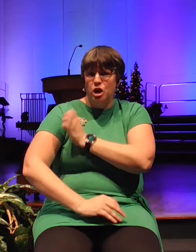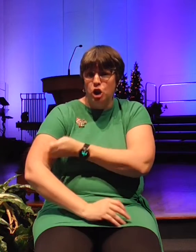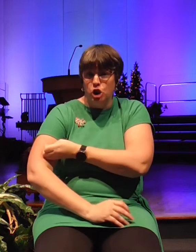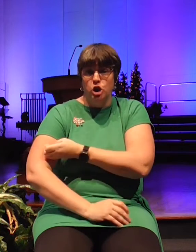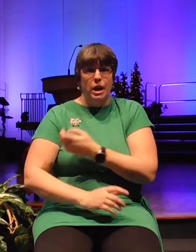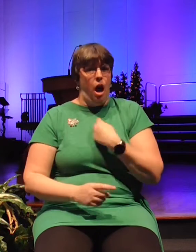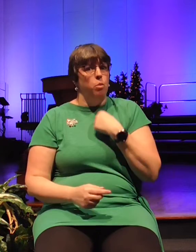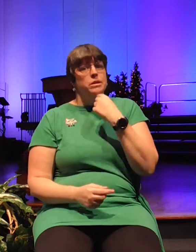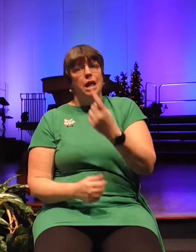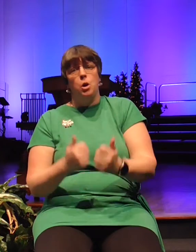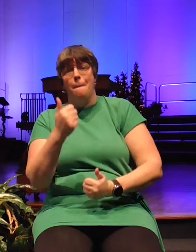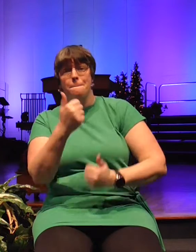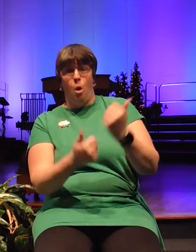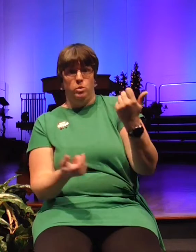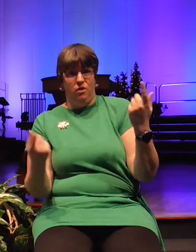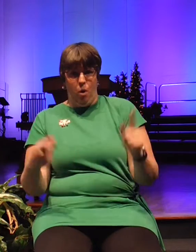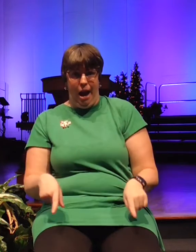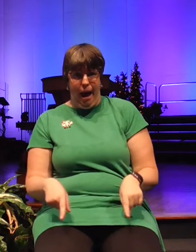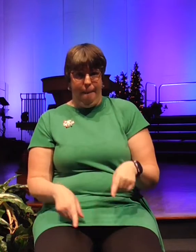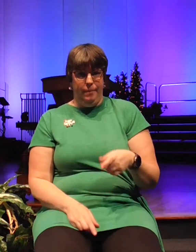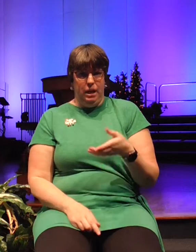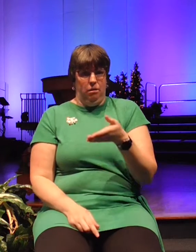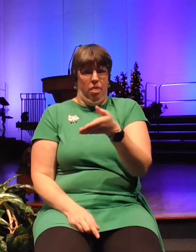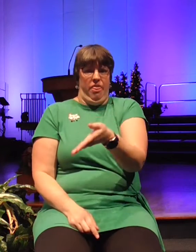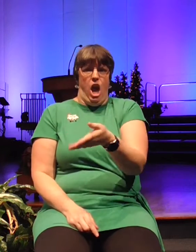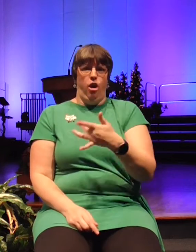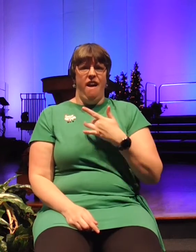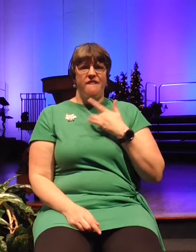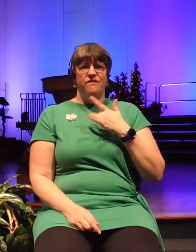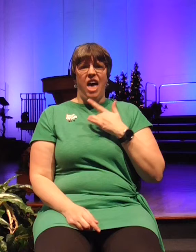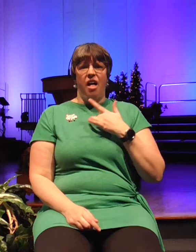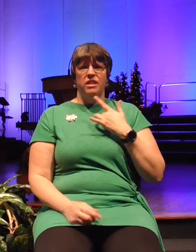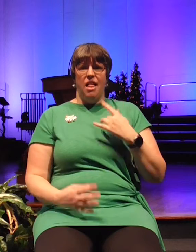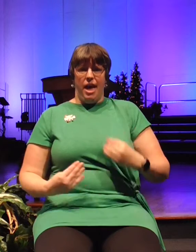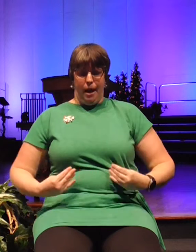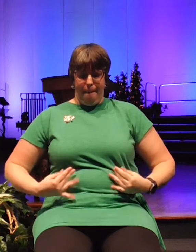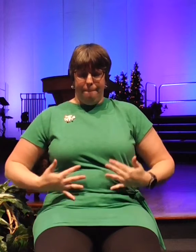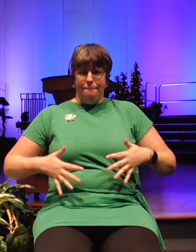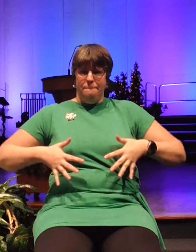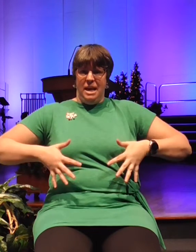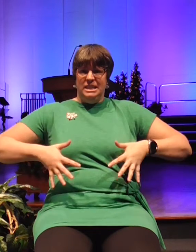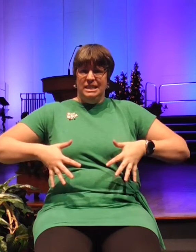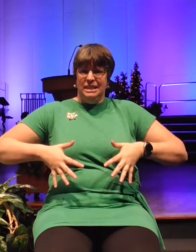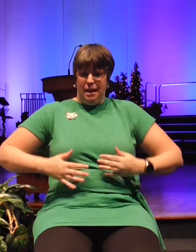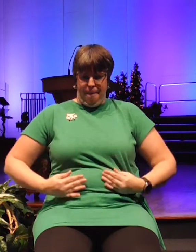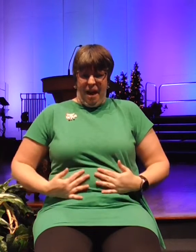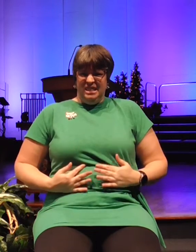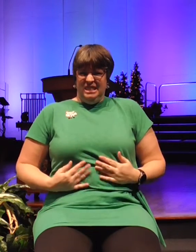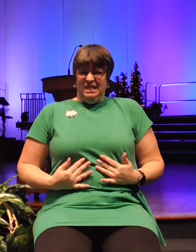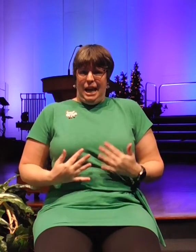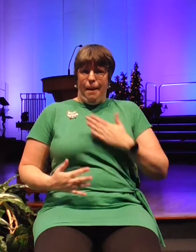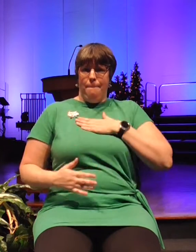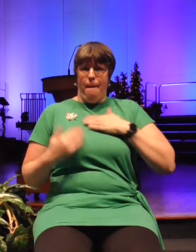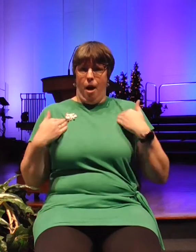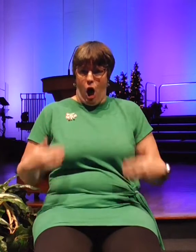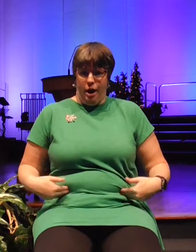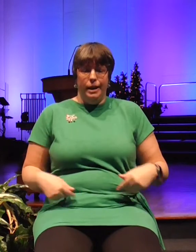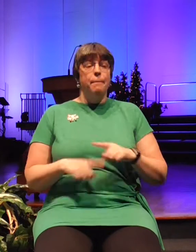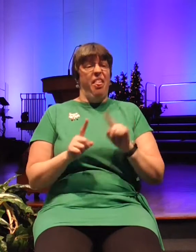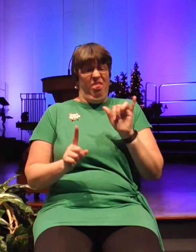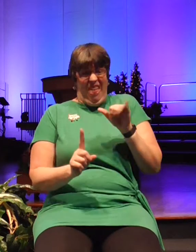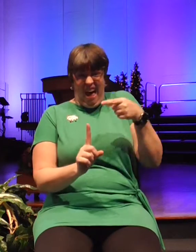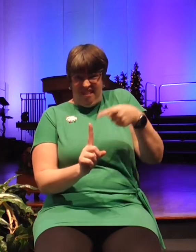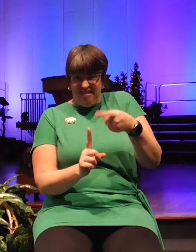most of what happened to me in Egypt was it felt like a buzzing in my body at different places, but that particular